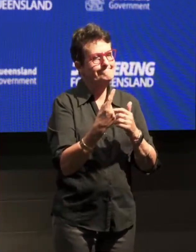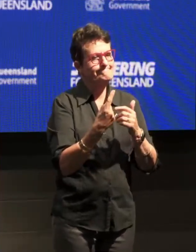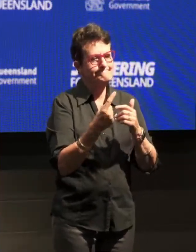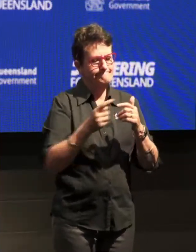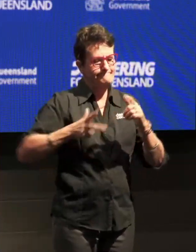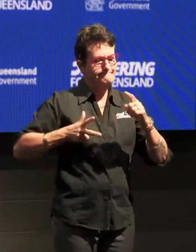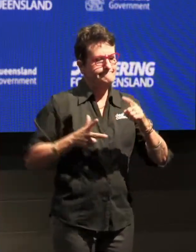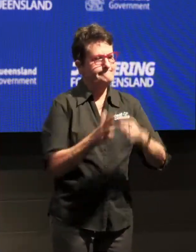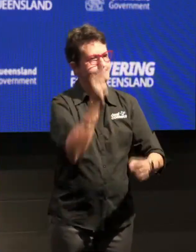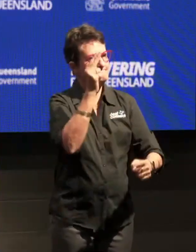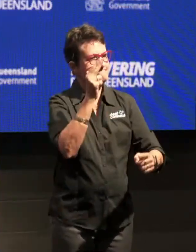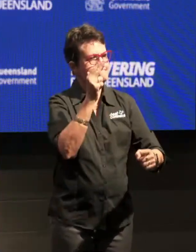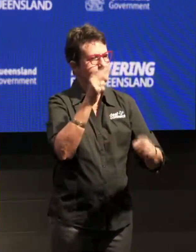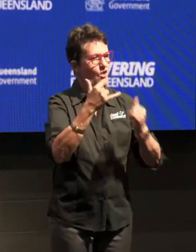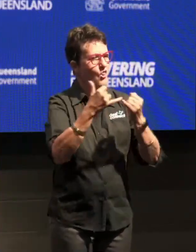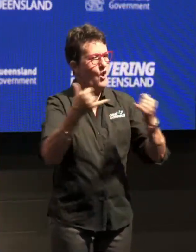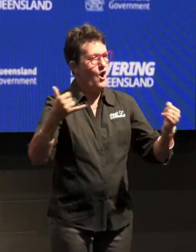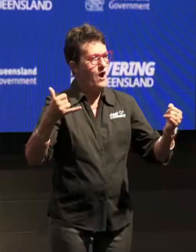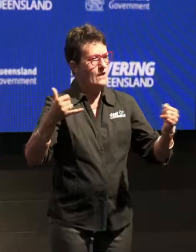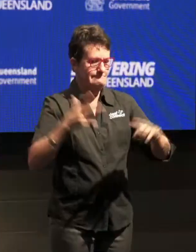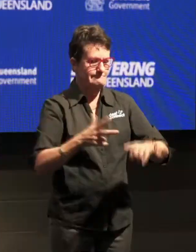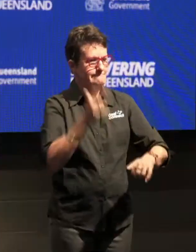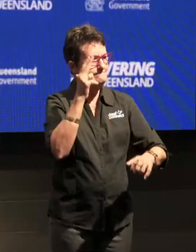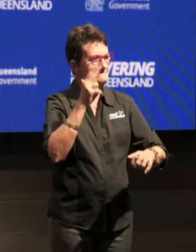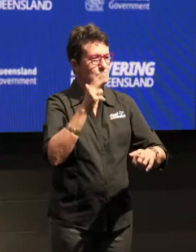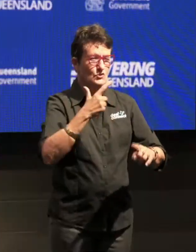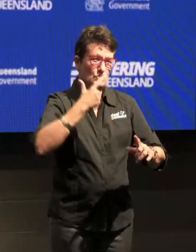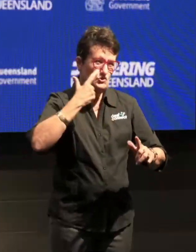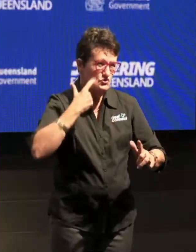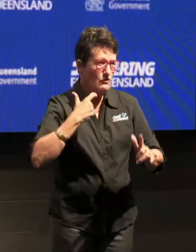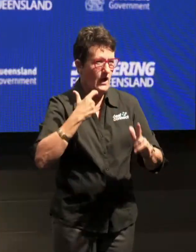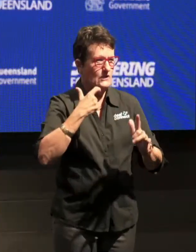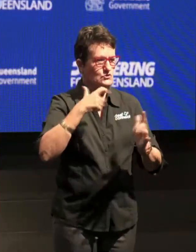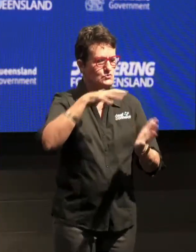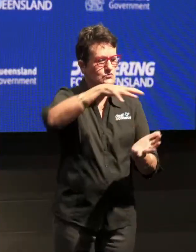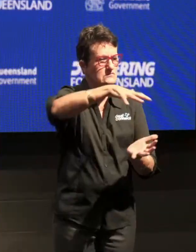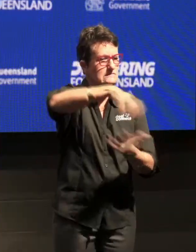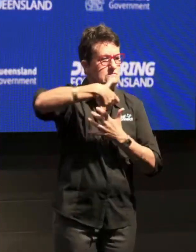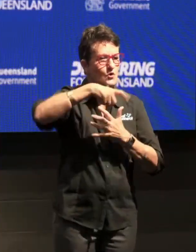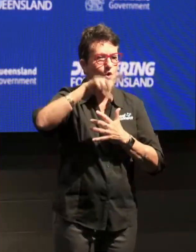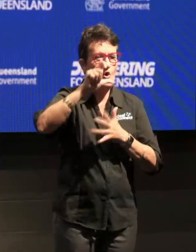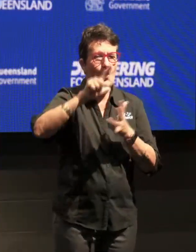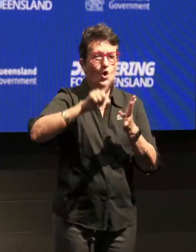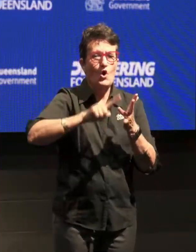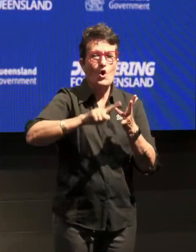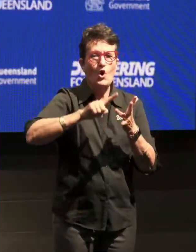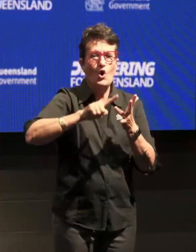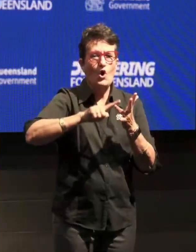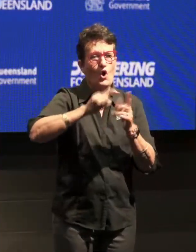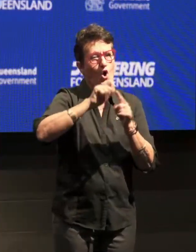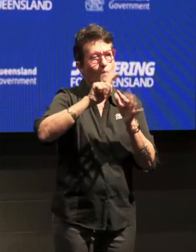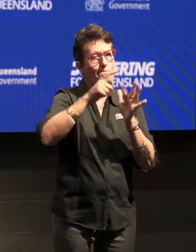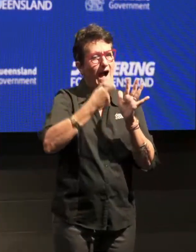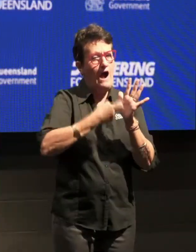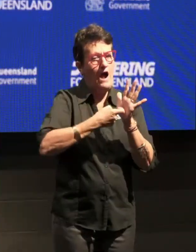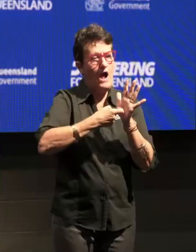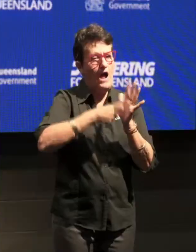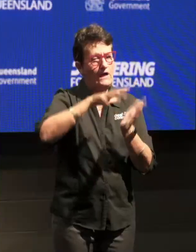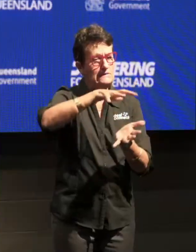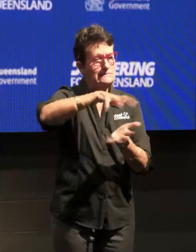those telecommunications line while trying to steal copper from an